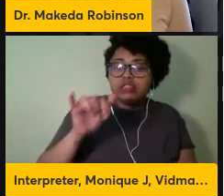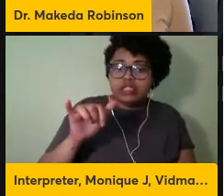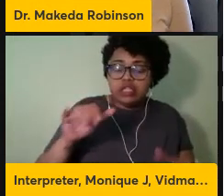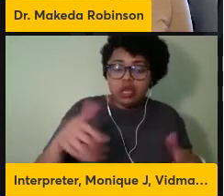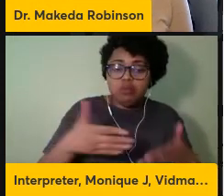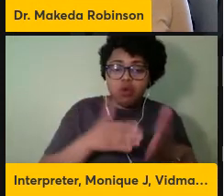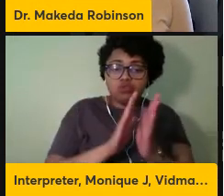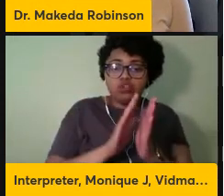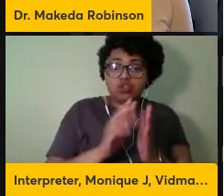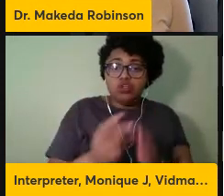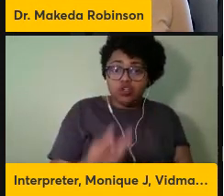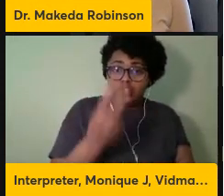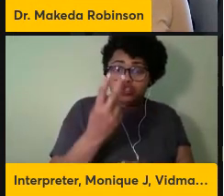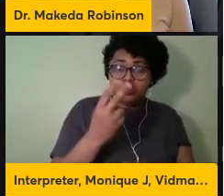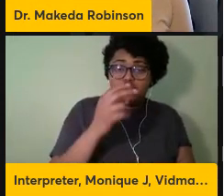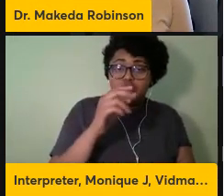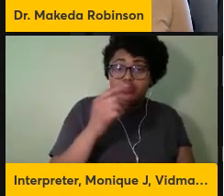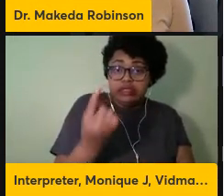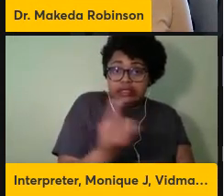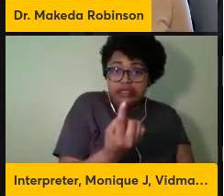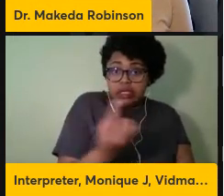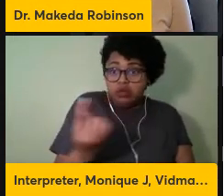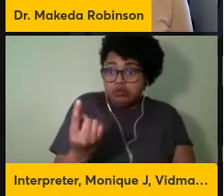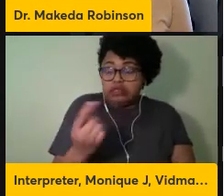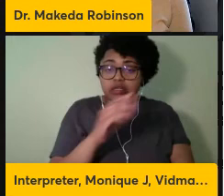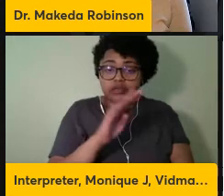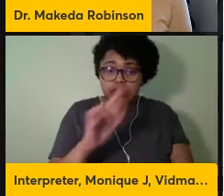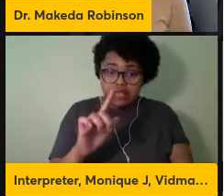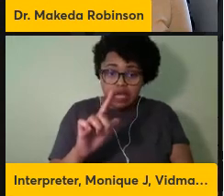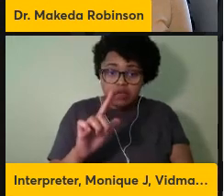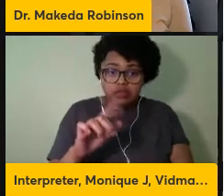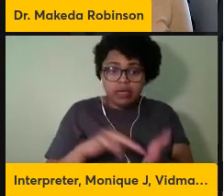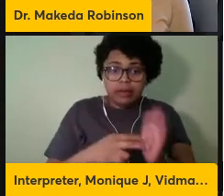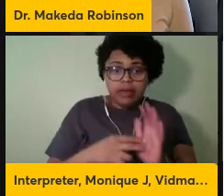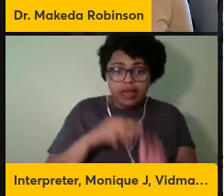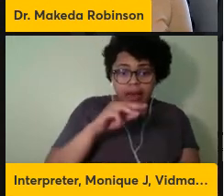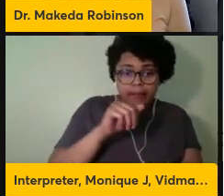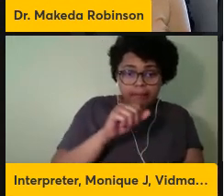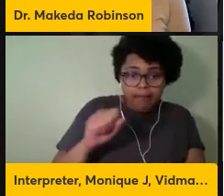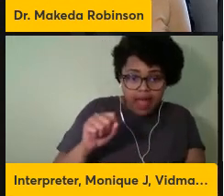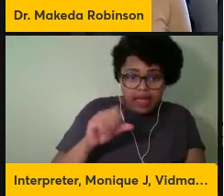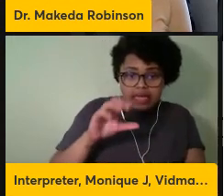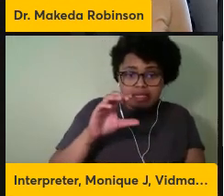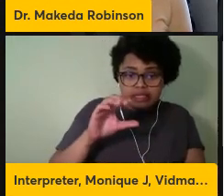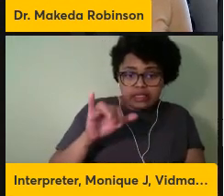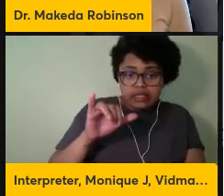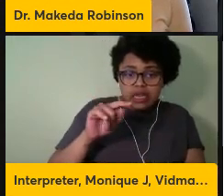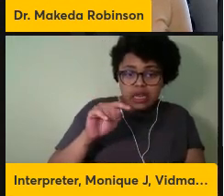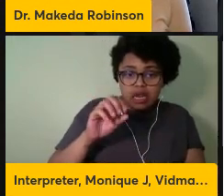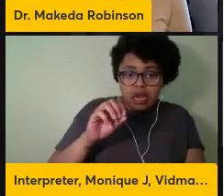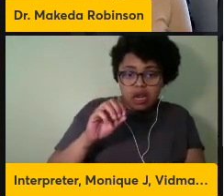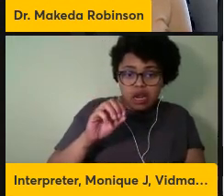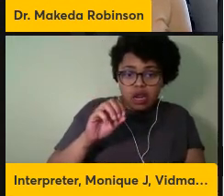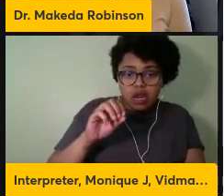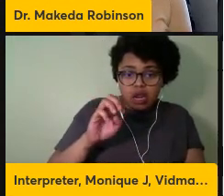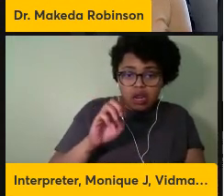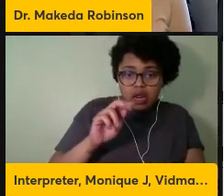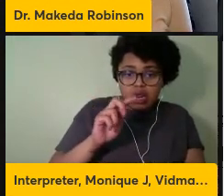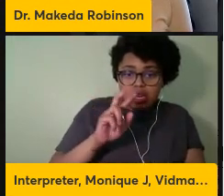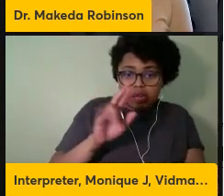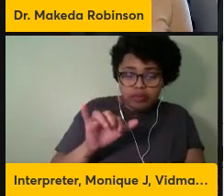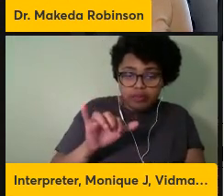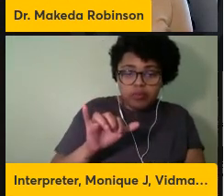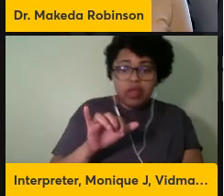The first of which was mass cytometry, or CyTOF, which is a proteomics approach, and the other was single cell RNA-seq.